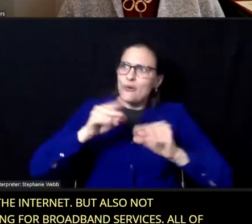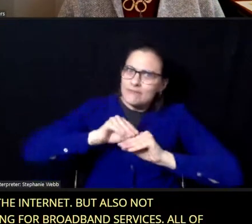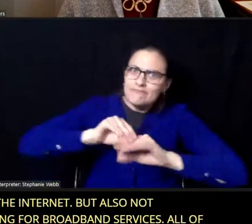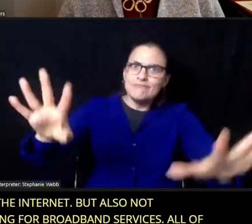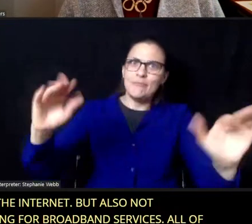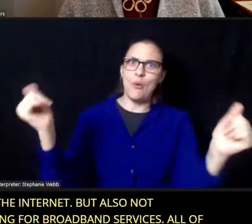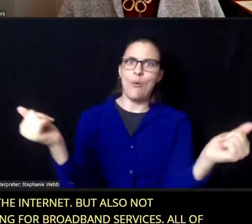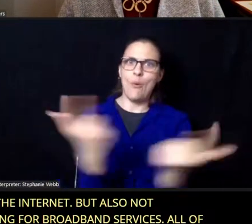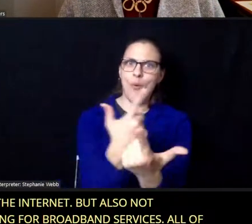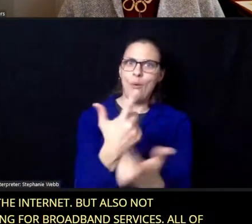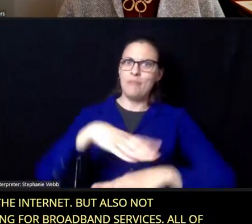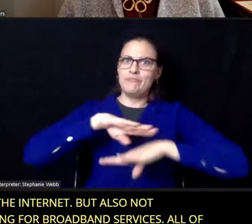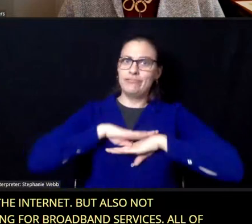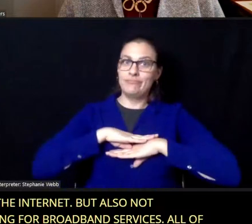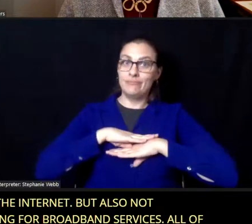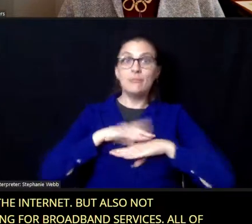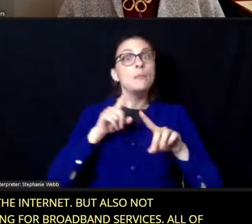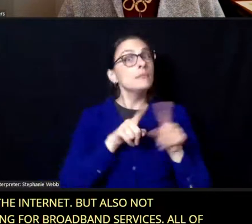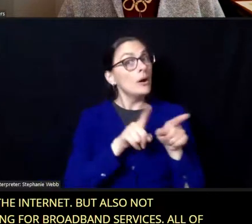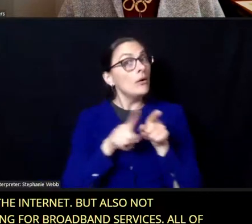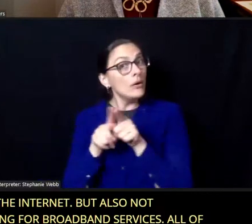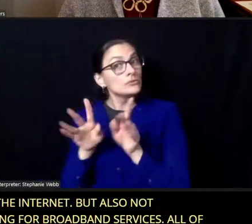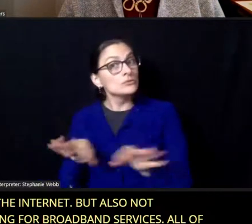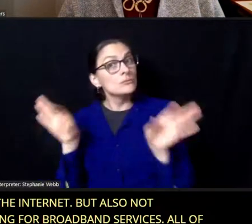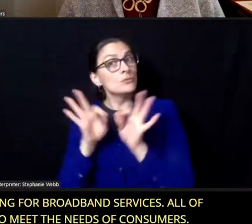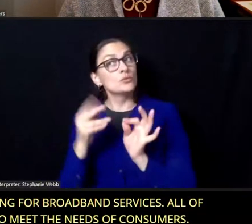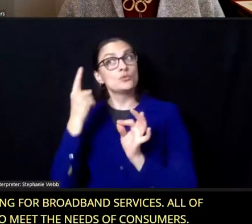here, and we need to respect that voice.